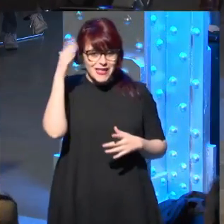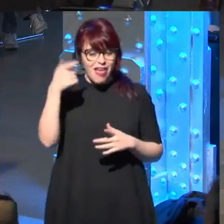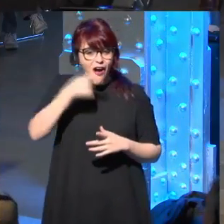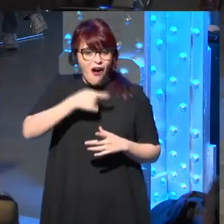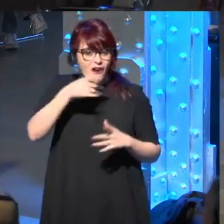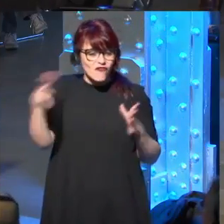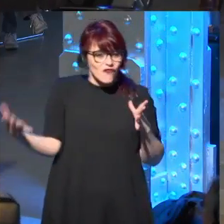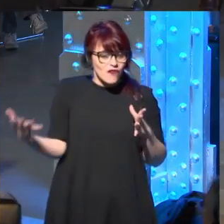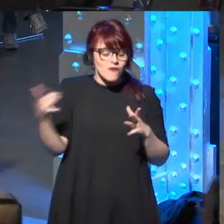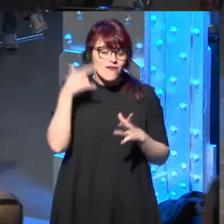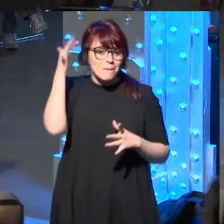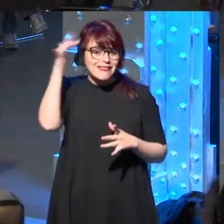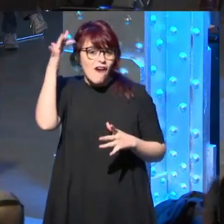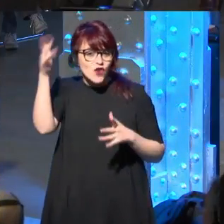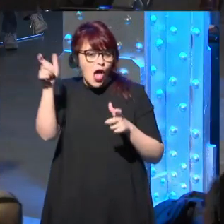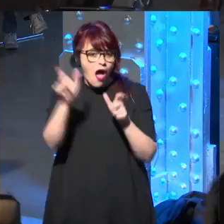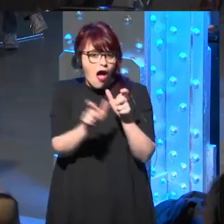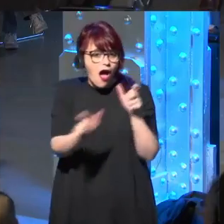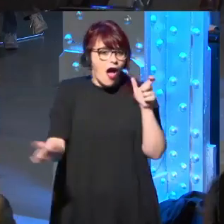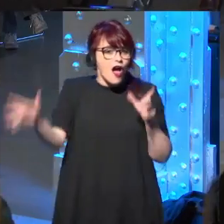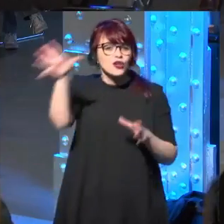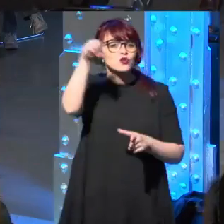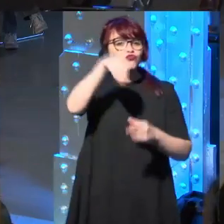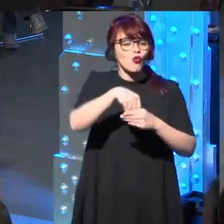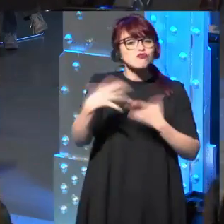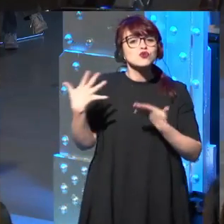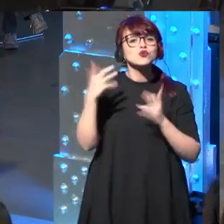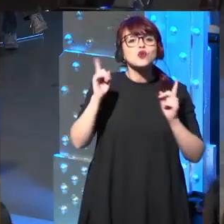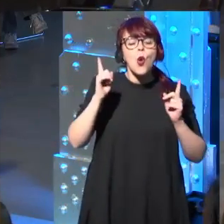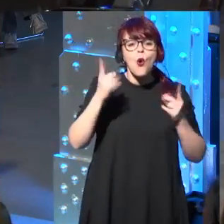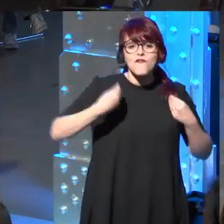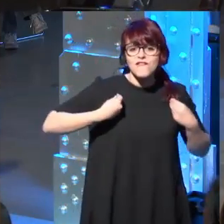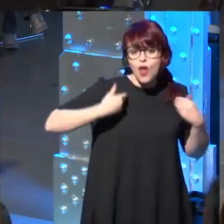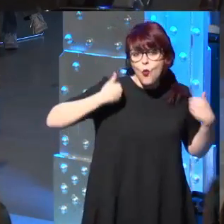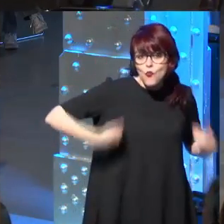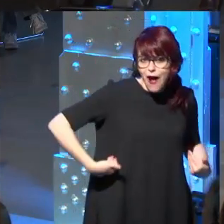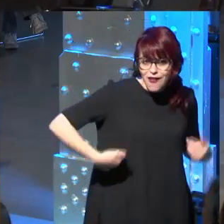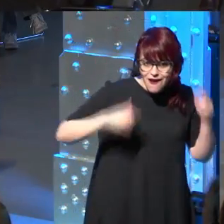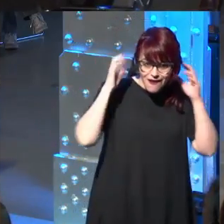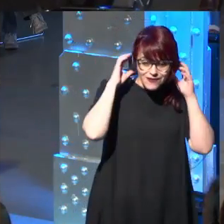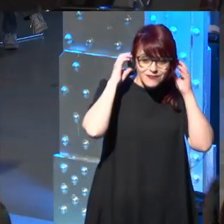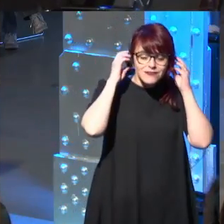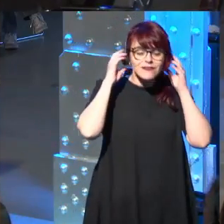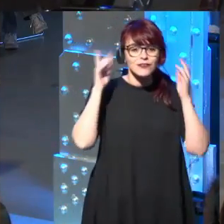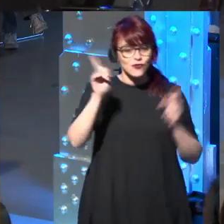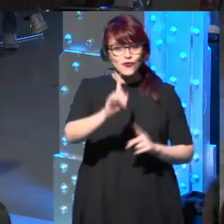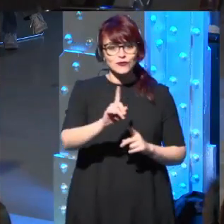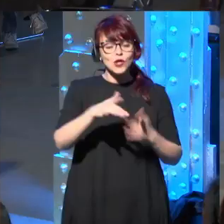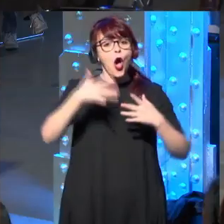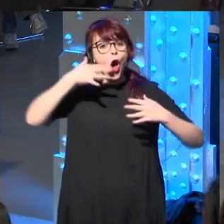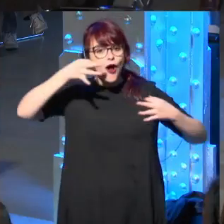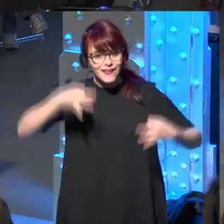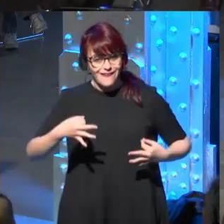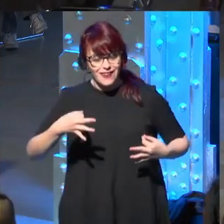embedded into itself all metaphors. It may refer not just to the human life, also to